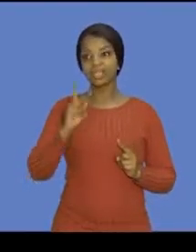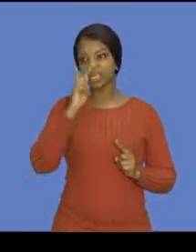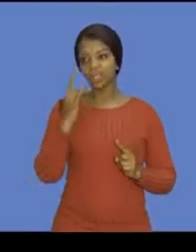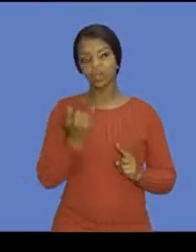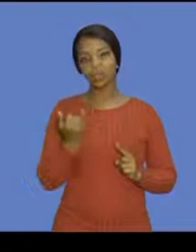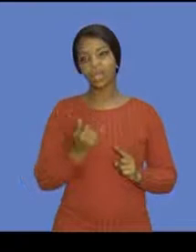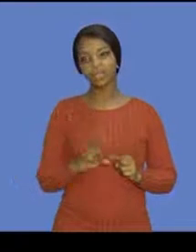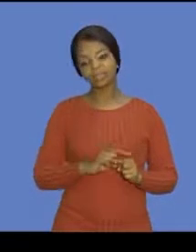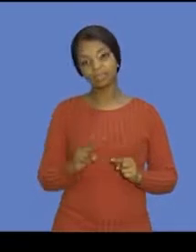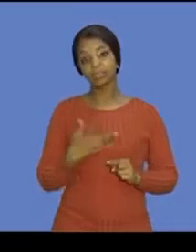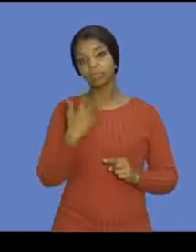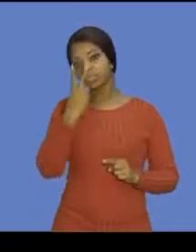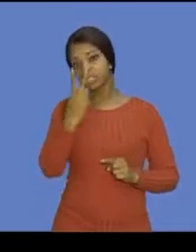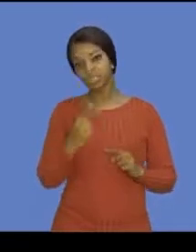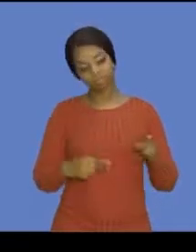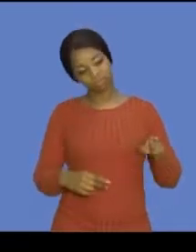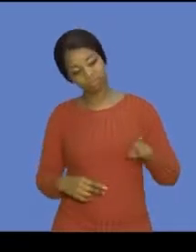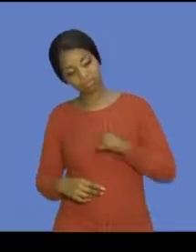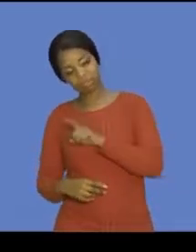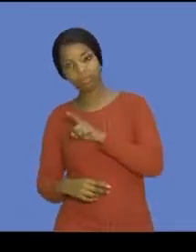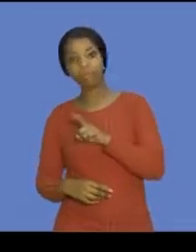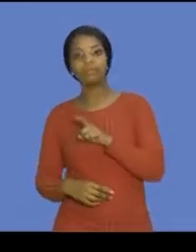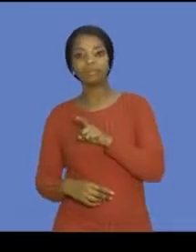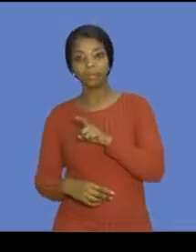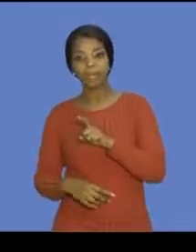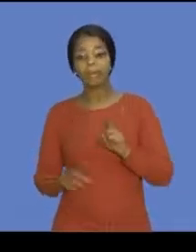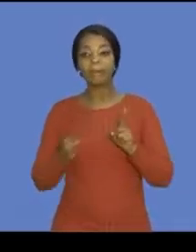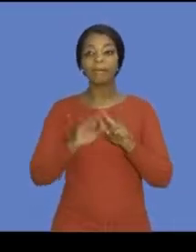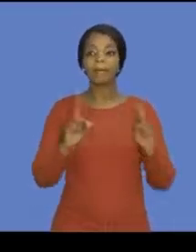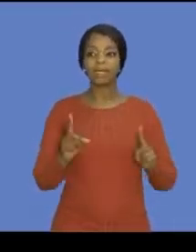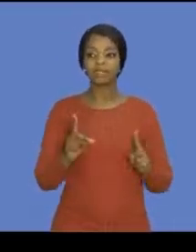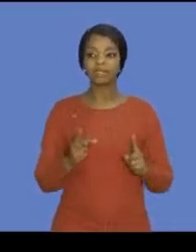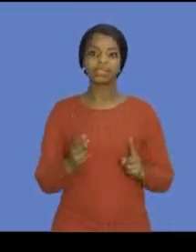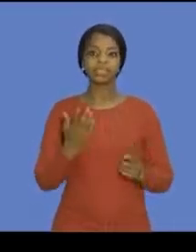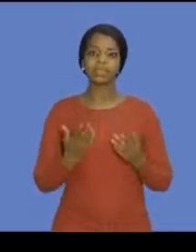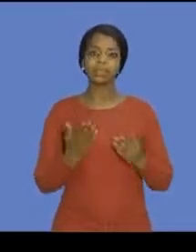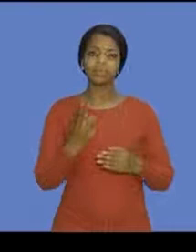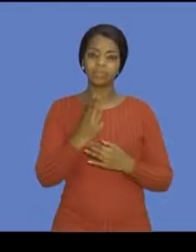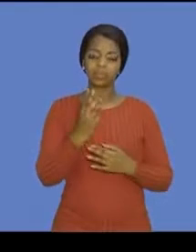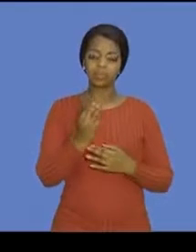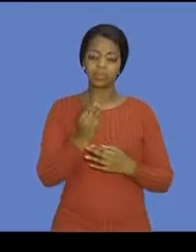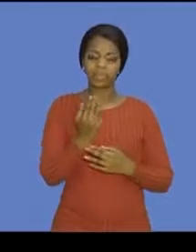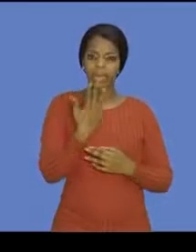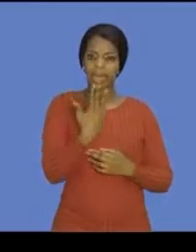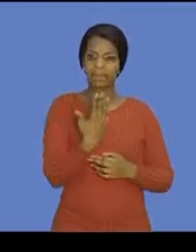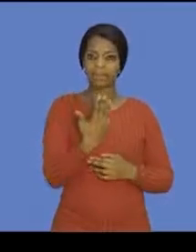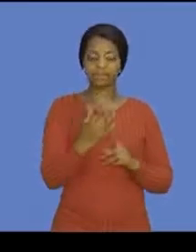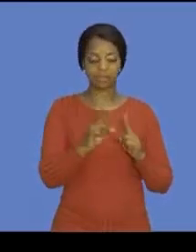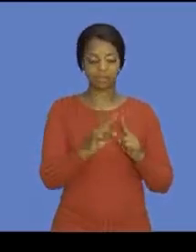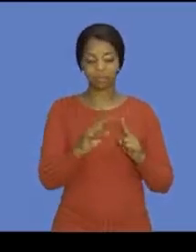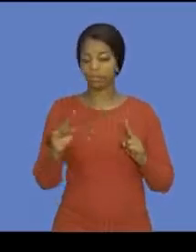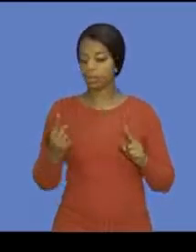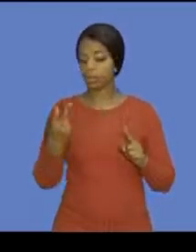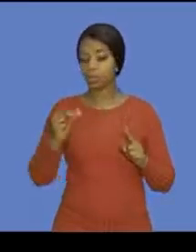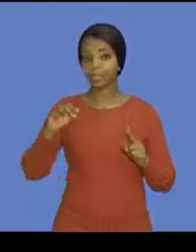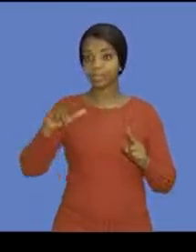trend, right? I can even draw a line there and it shows me a linear trend. But if you look at between maybe 2009